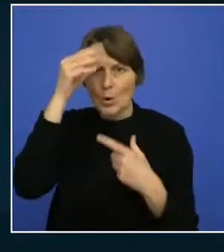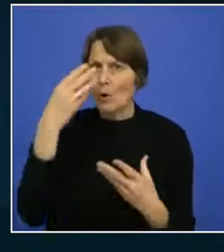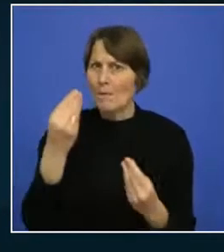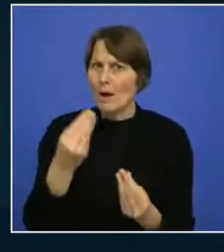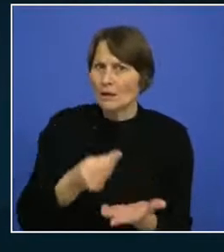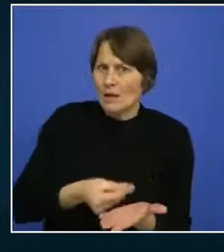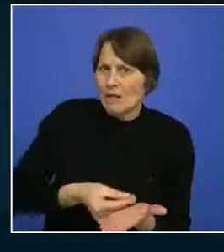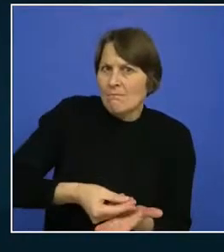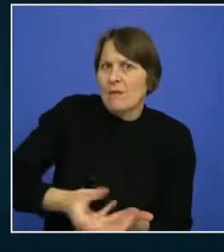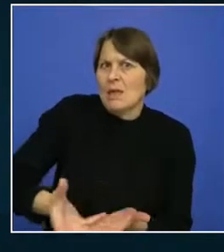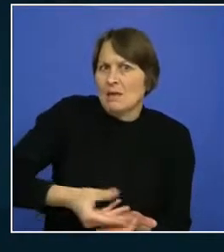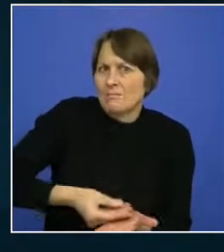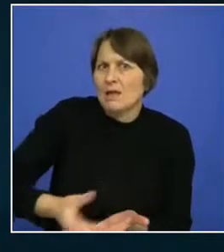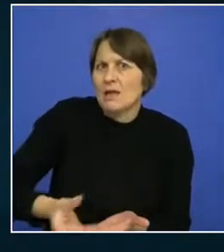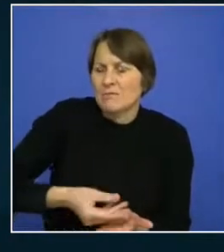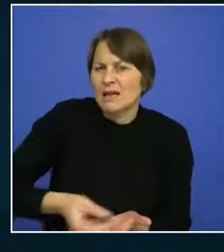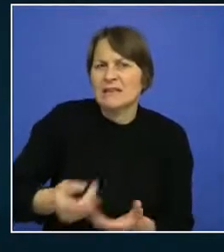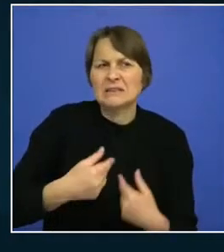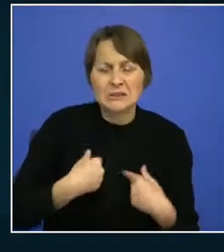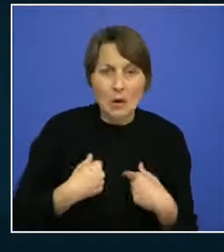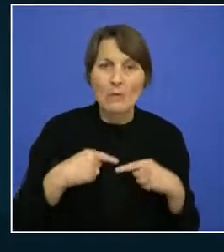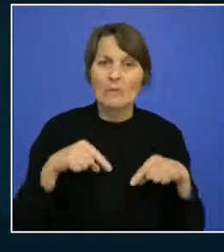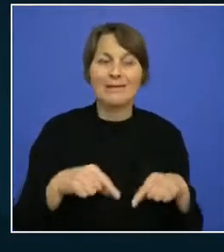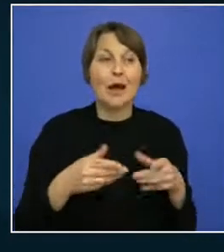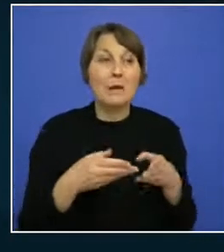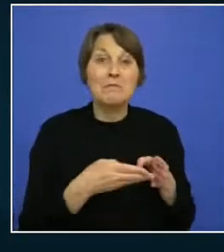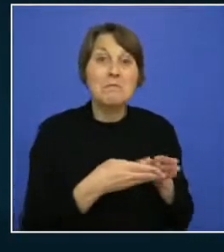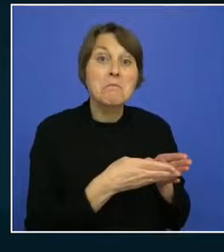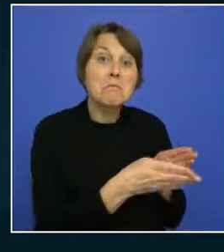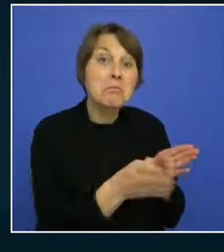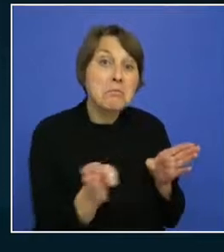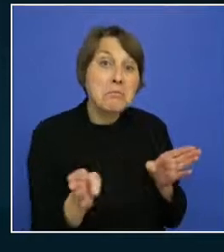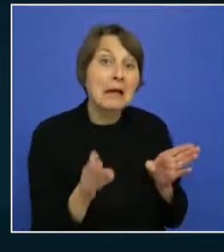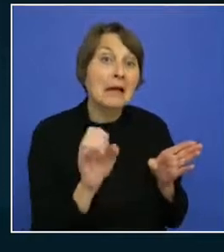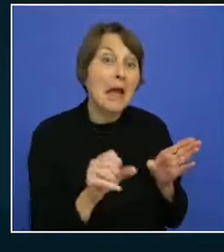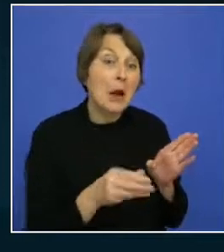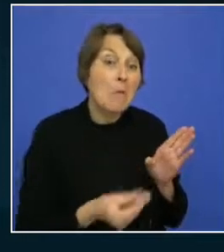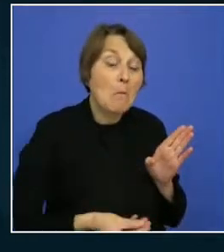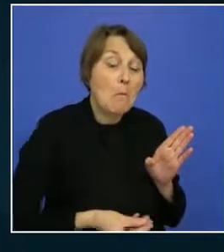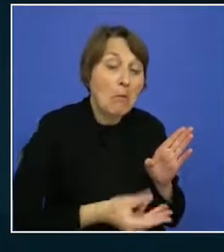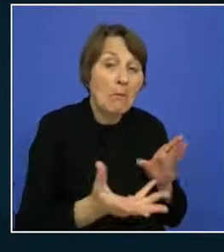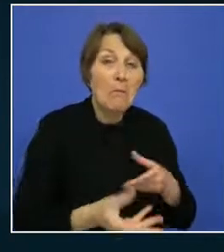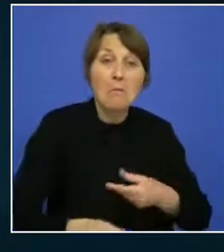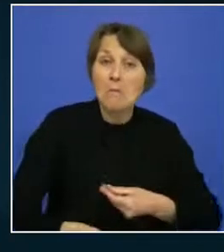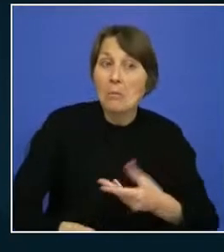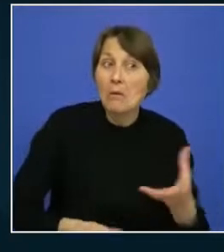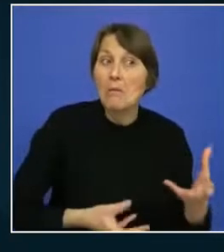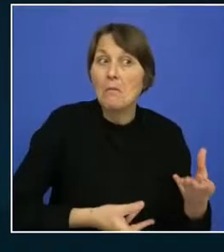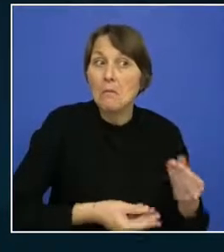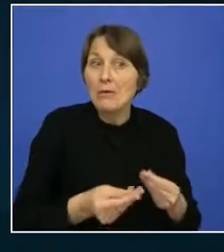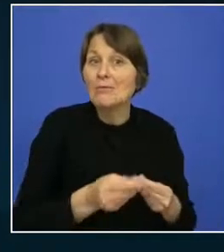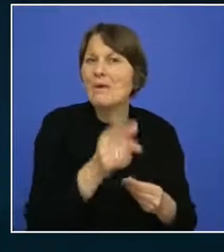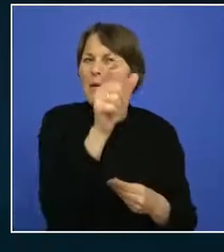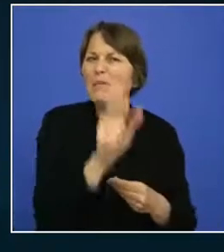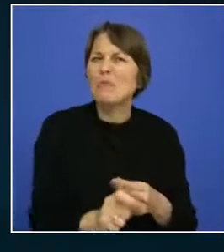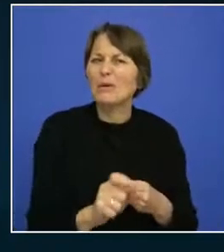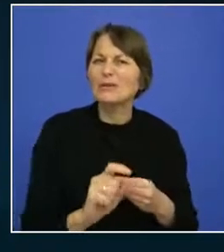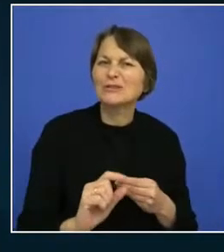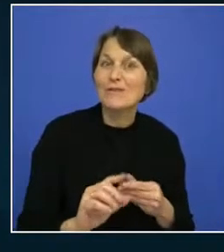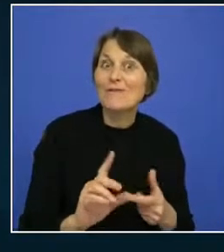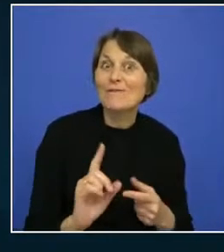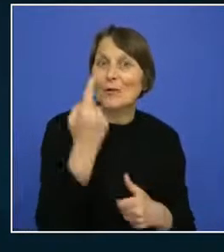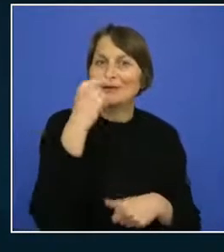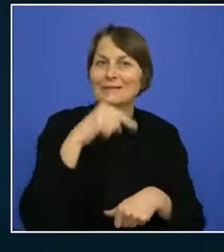open the door to maybe a generalist developer, someone who's learning IoT. You want to just make a